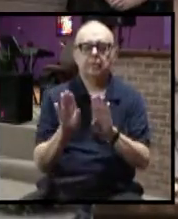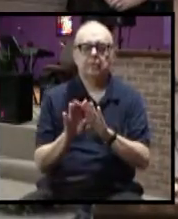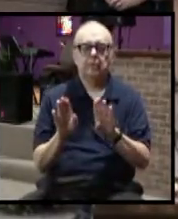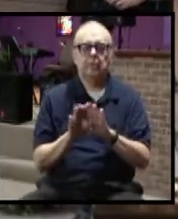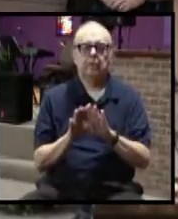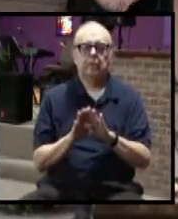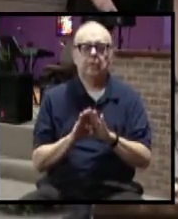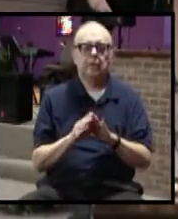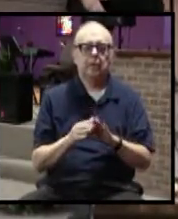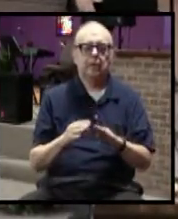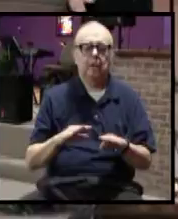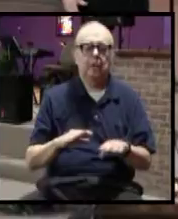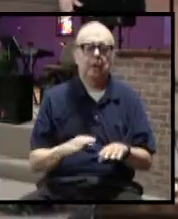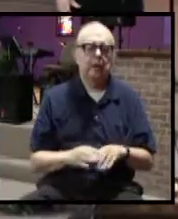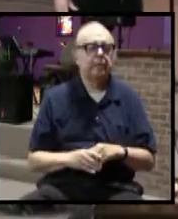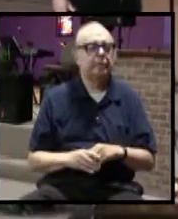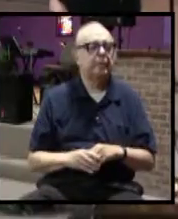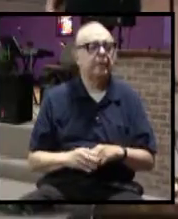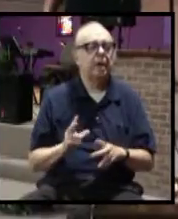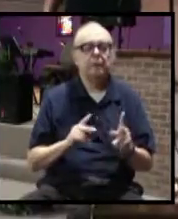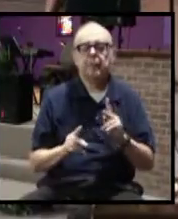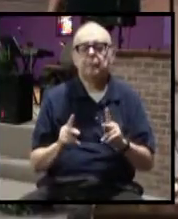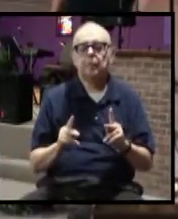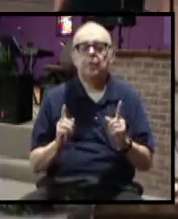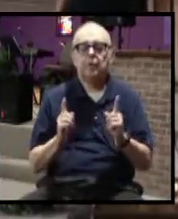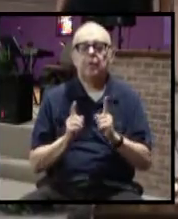as you walk in the door. And your greeters,